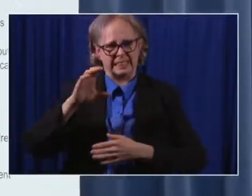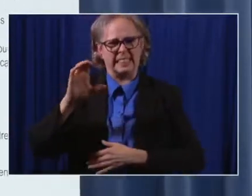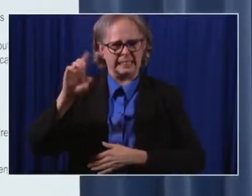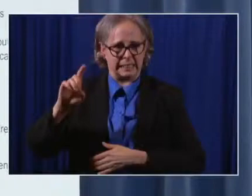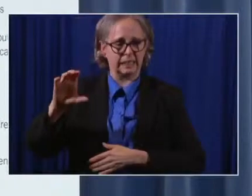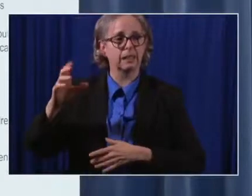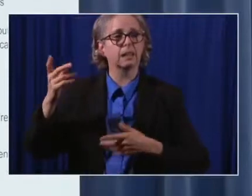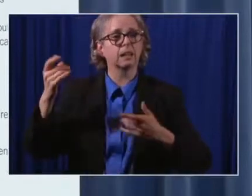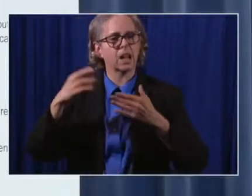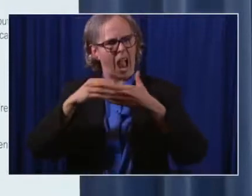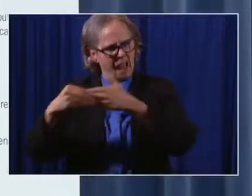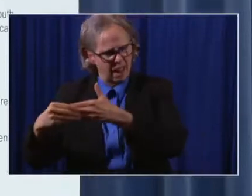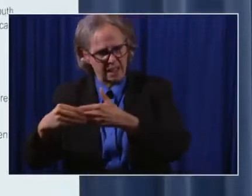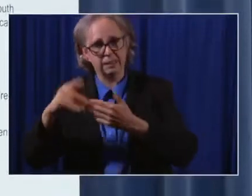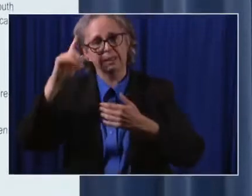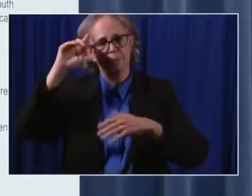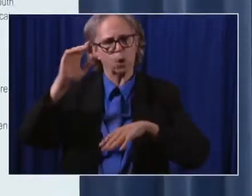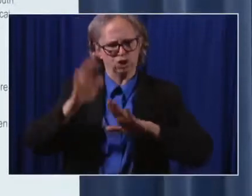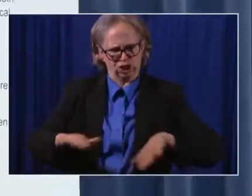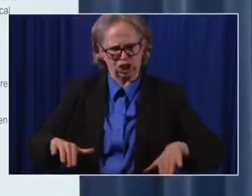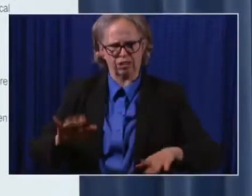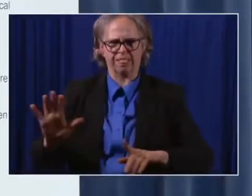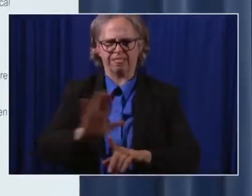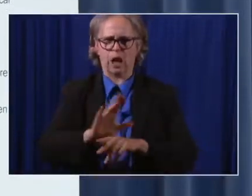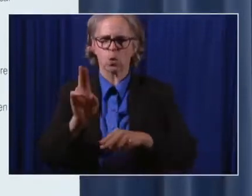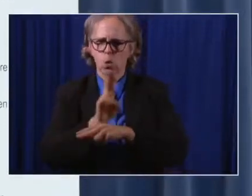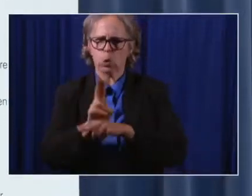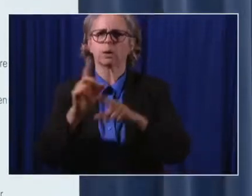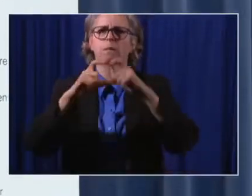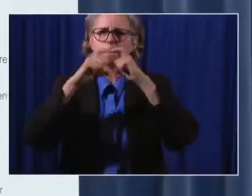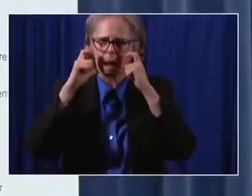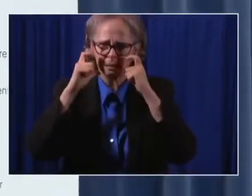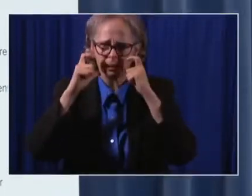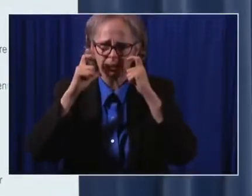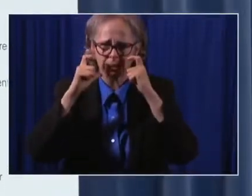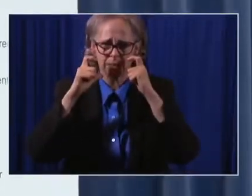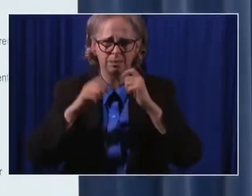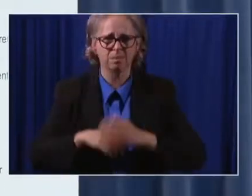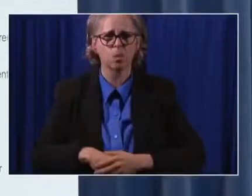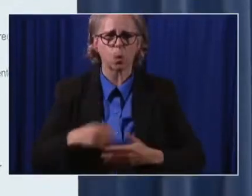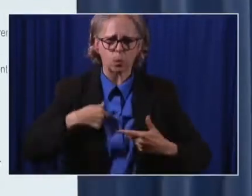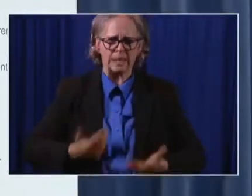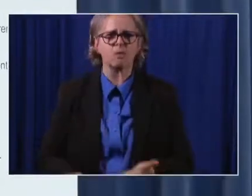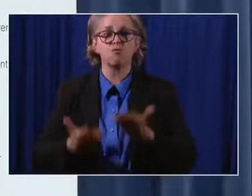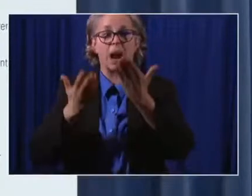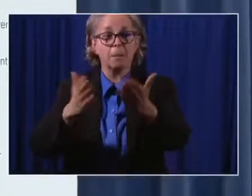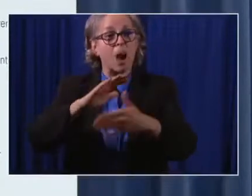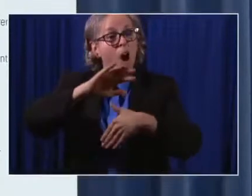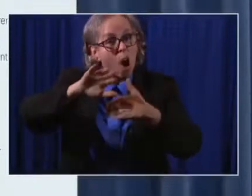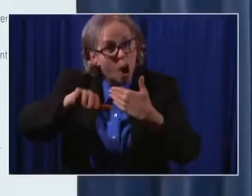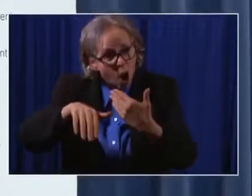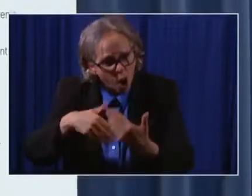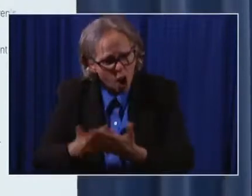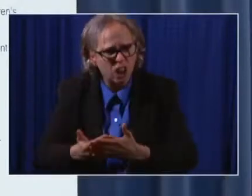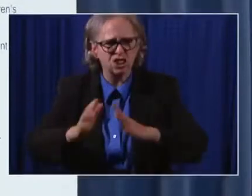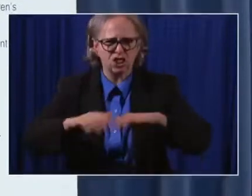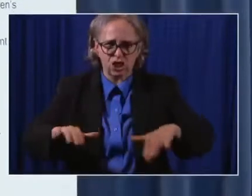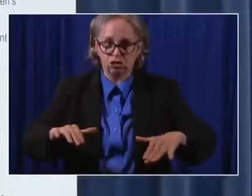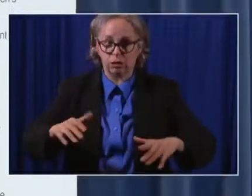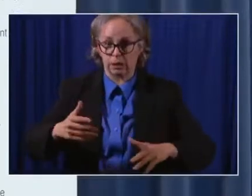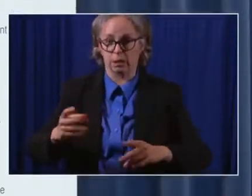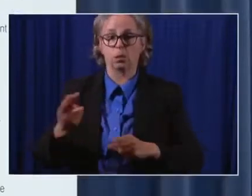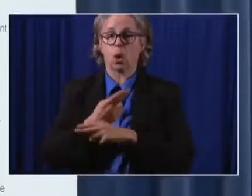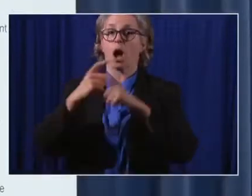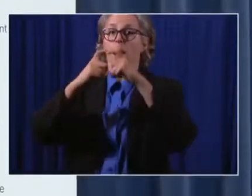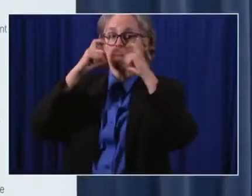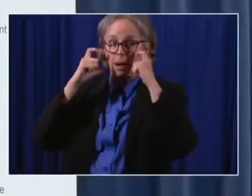face coverings and masks. The Ohio Children's Hospital Association recommends all children wear face coverings, masks when returning to